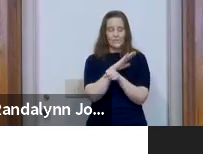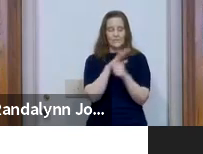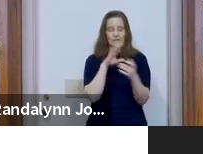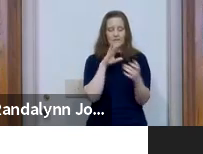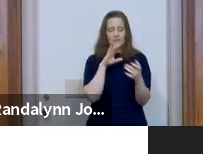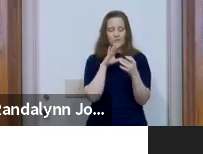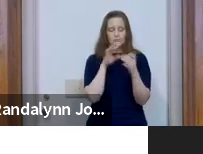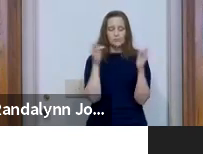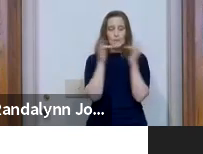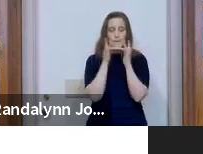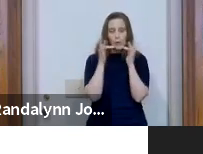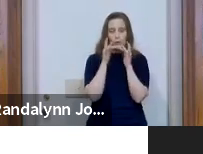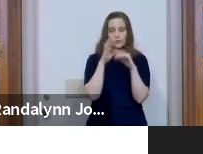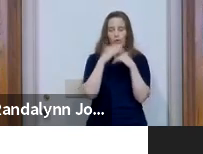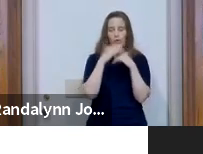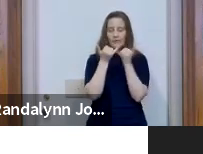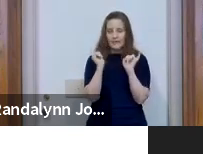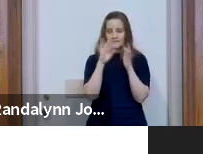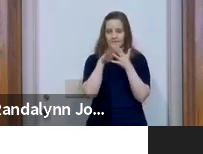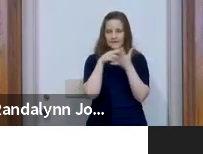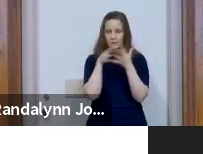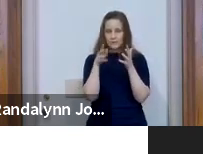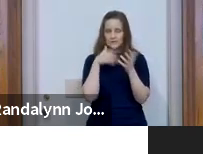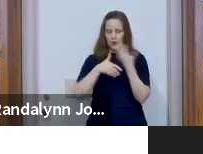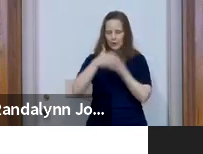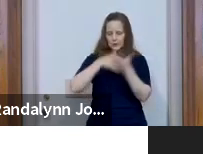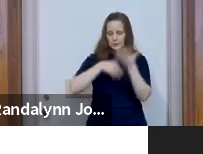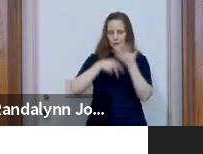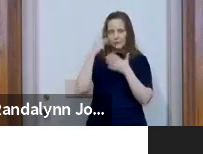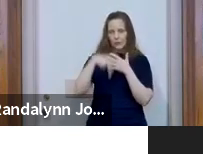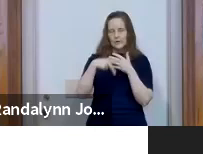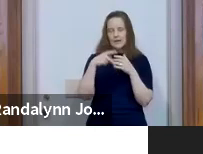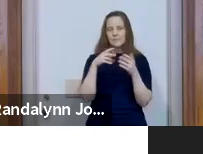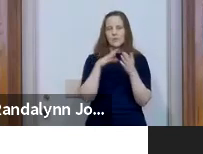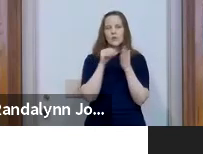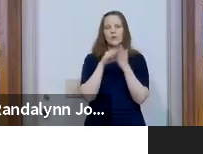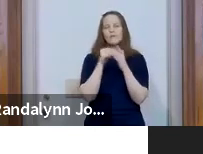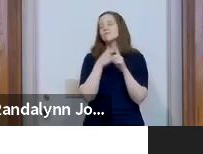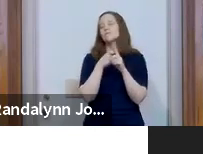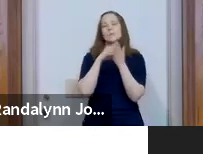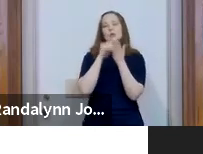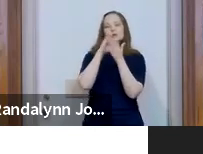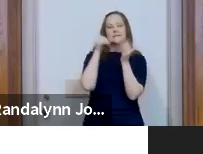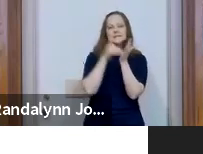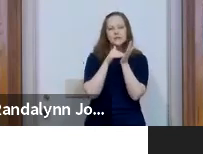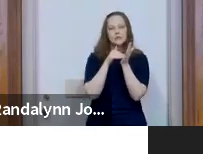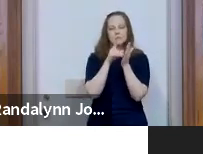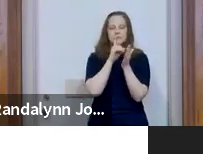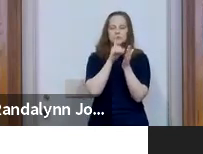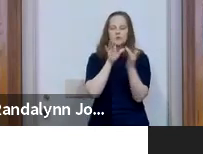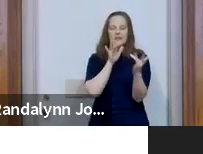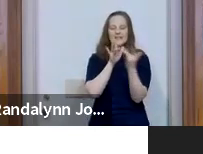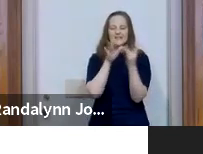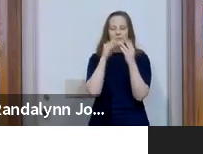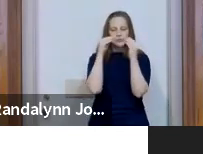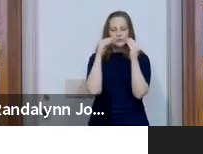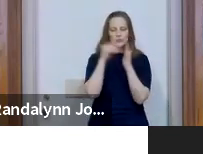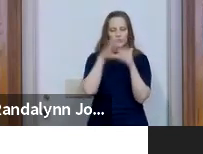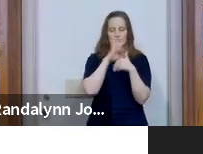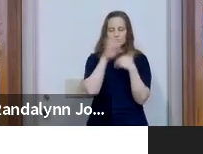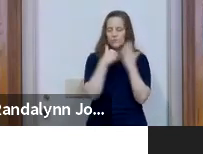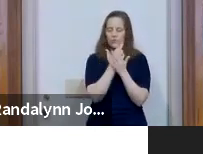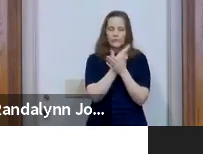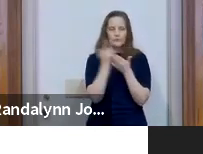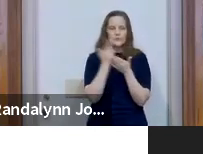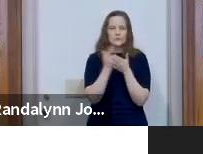online schedule. This is an engagement program that is being run out of our learning center to make sure that we're connecting our students to all of the